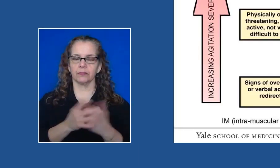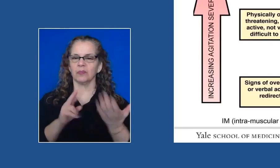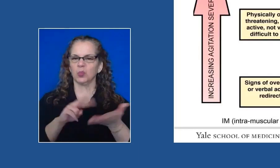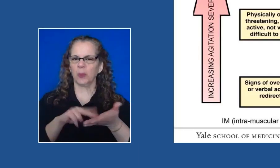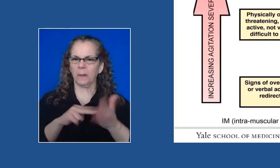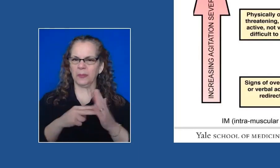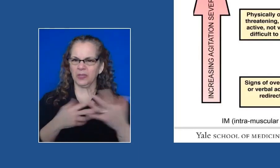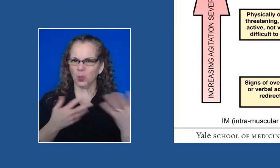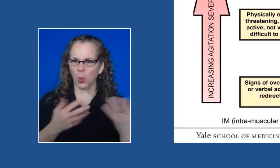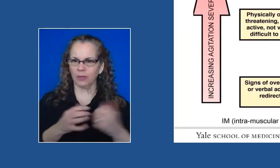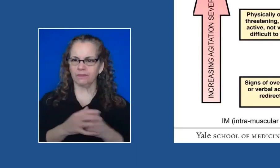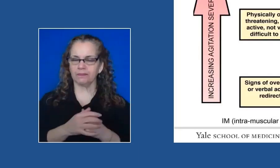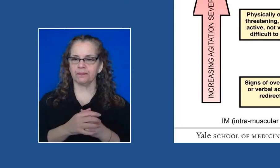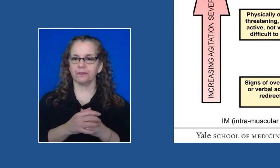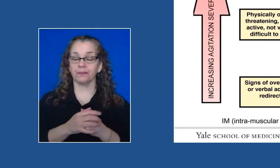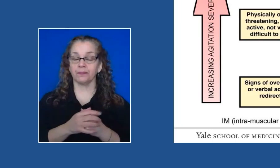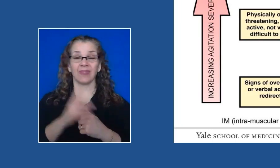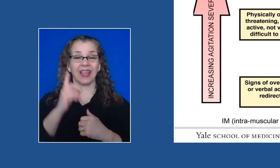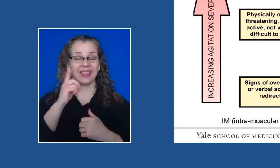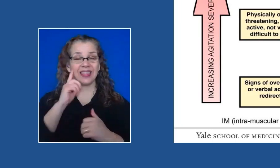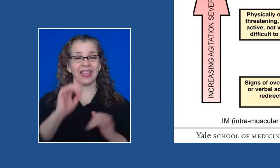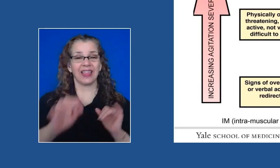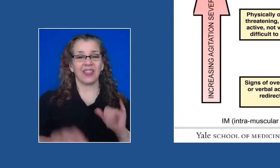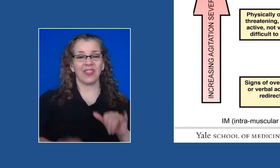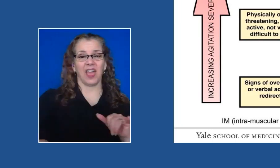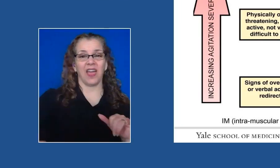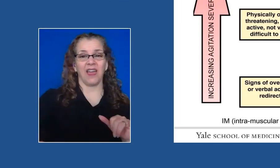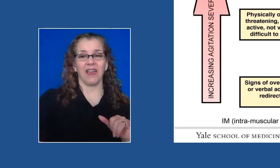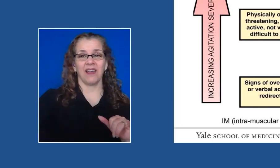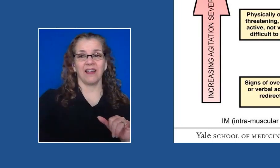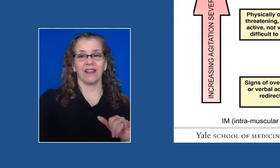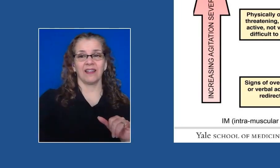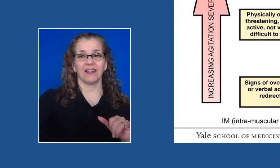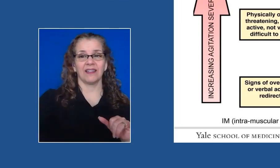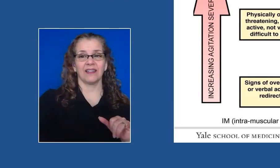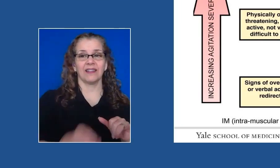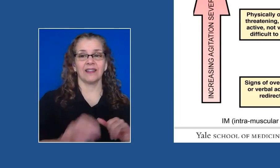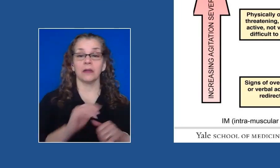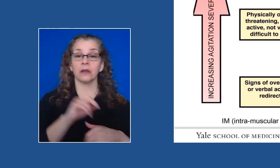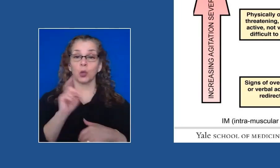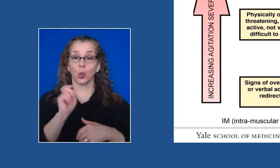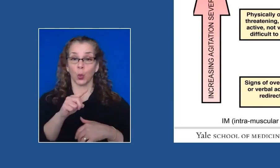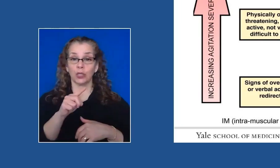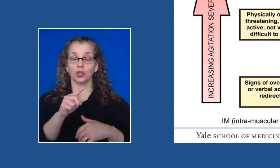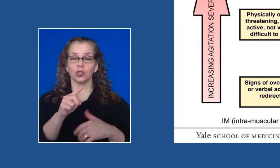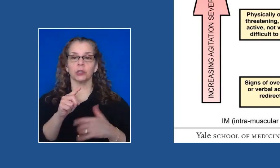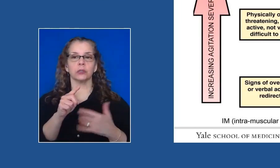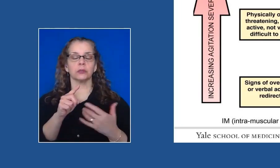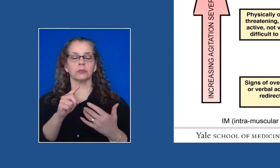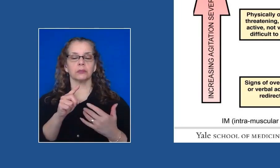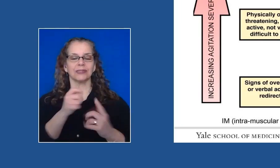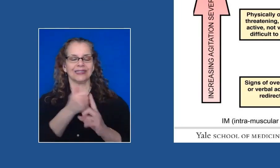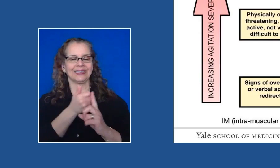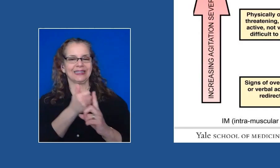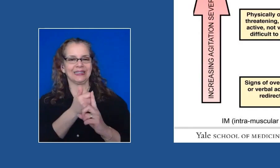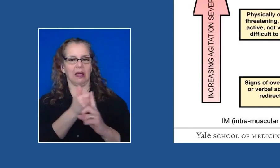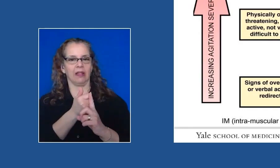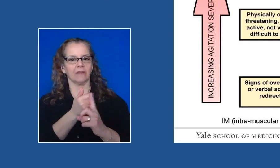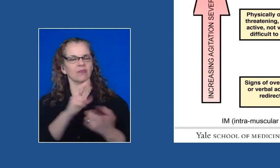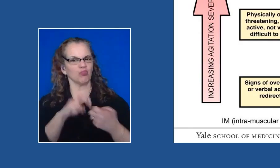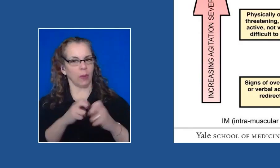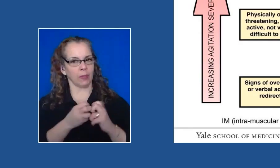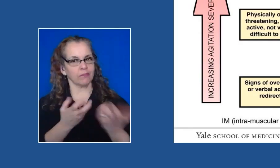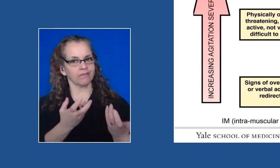I think that actually in of itself, that question creates some problems as well. The official definition is